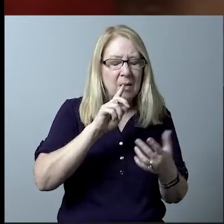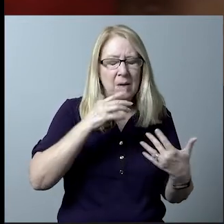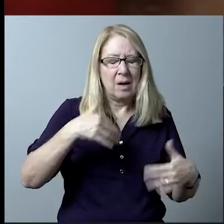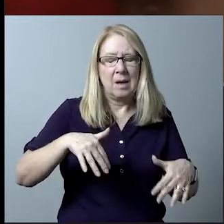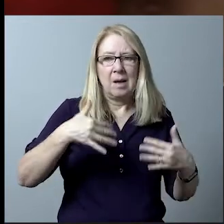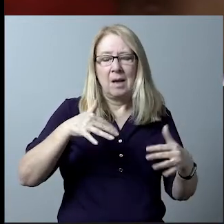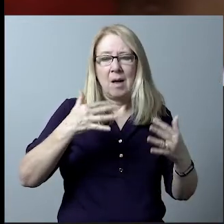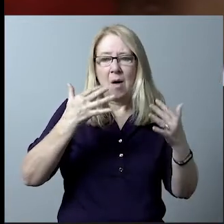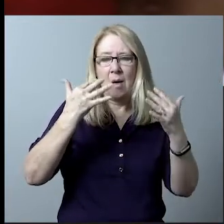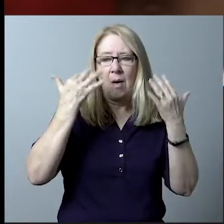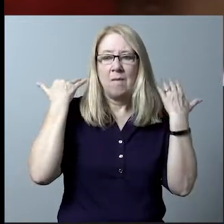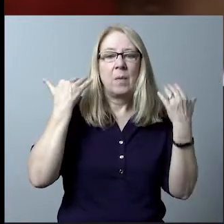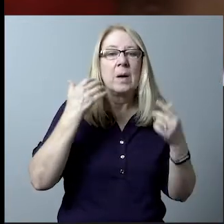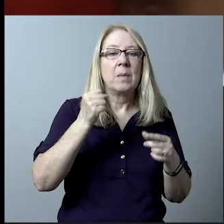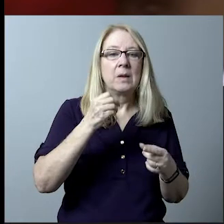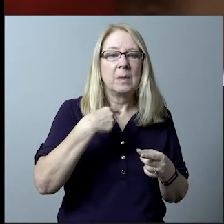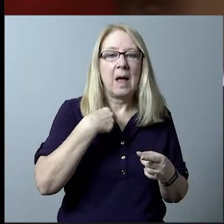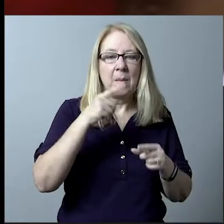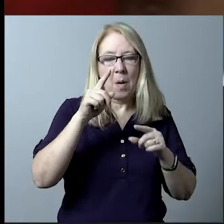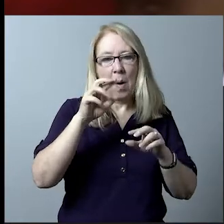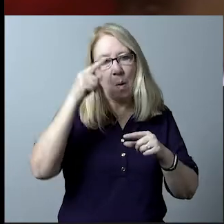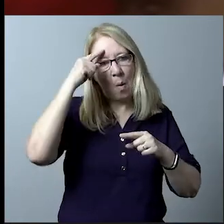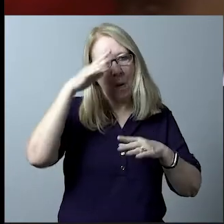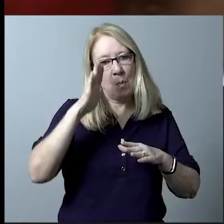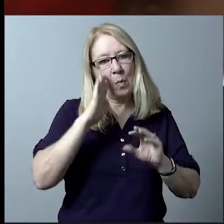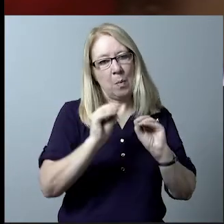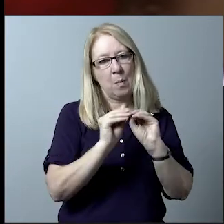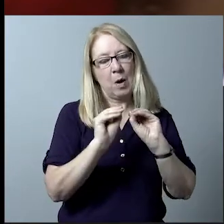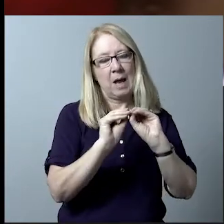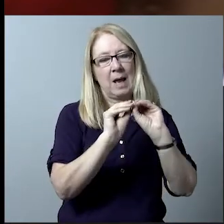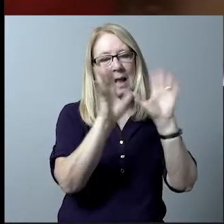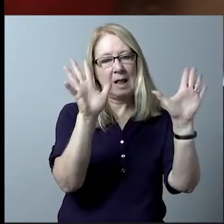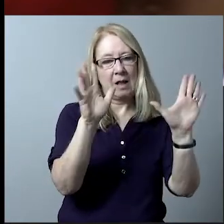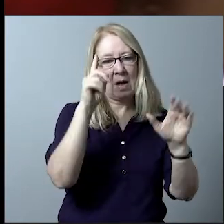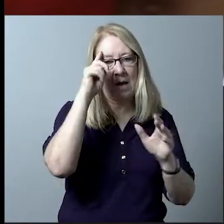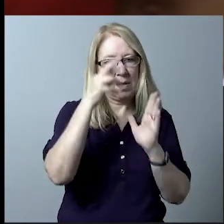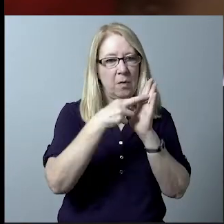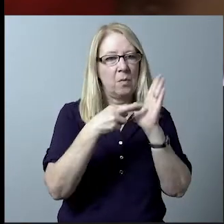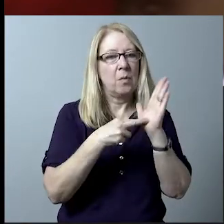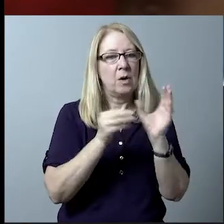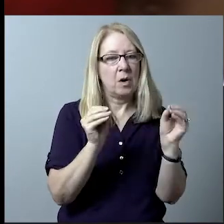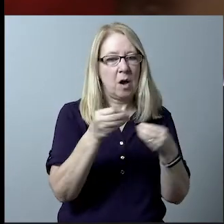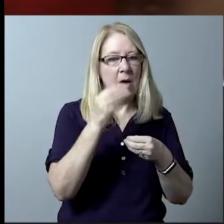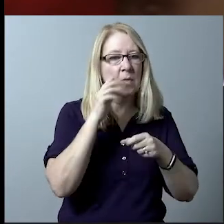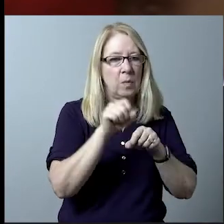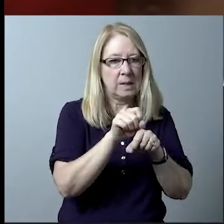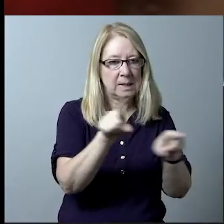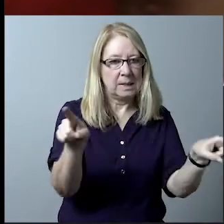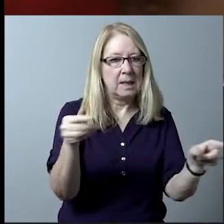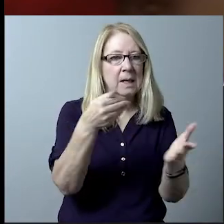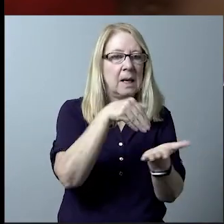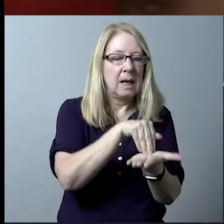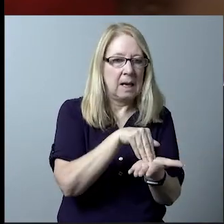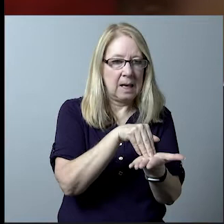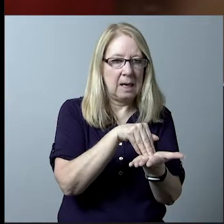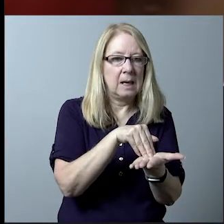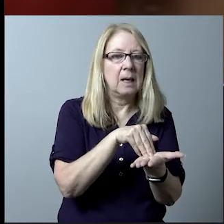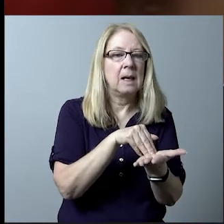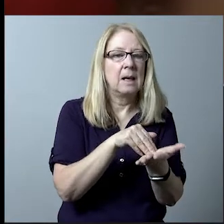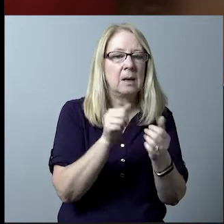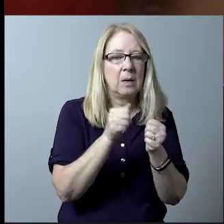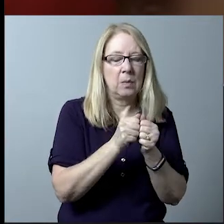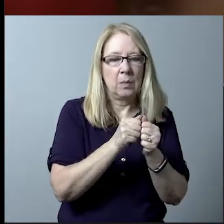versus asynchronous. And so I'm hoping that that email will help clarify that. And I think the registrar's office is even going to send that